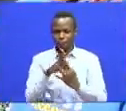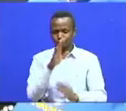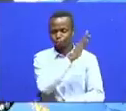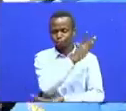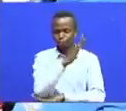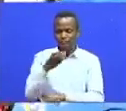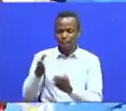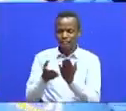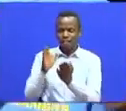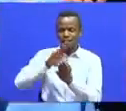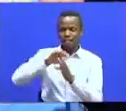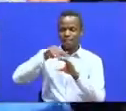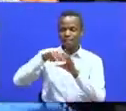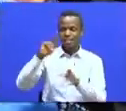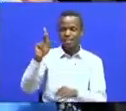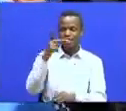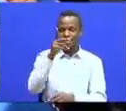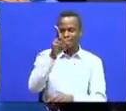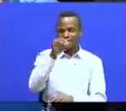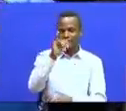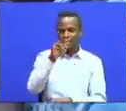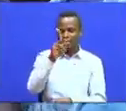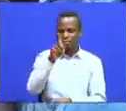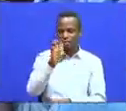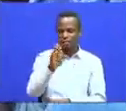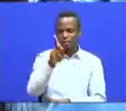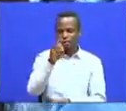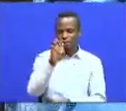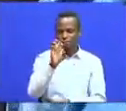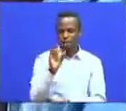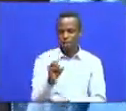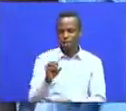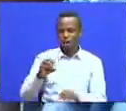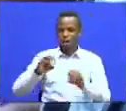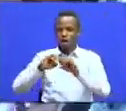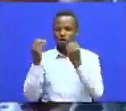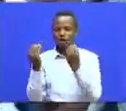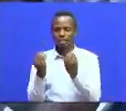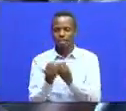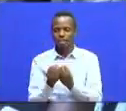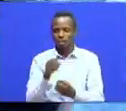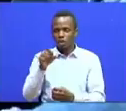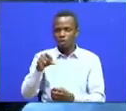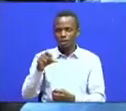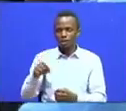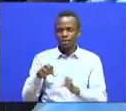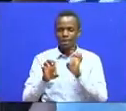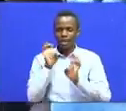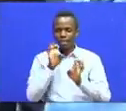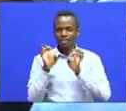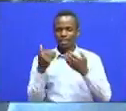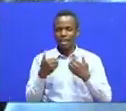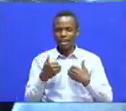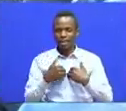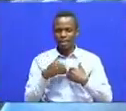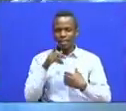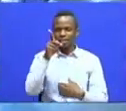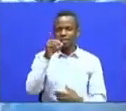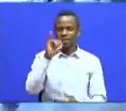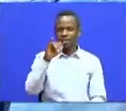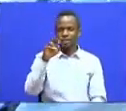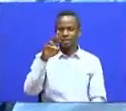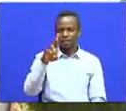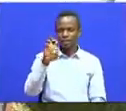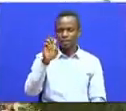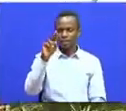Kenya, Kipepeo Green Heritage, an environment championing organization, has today led a tree planting exercise in Kirenga Primary and Junior